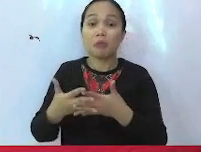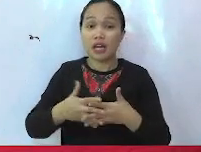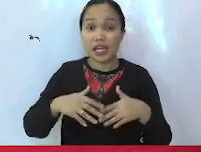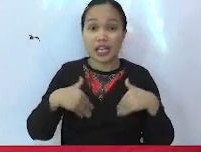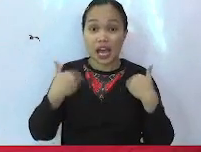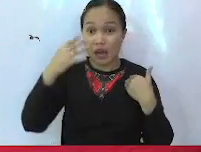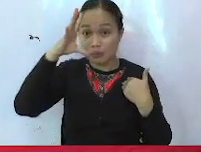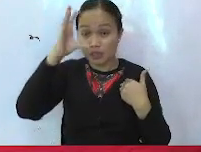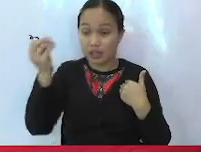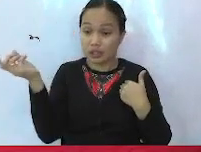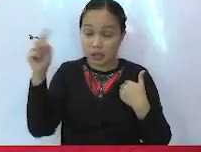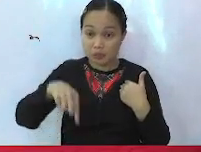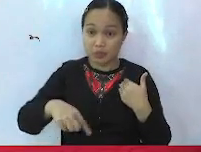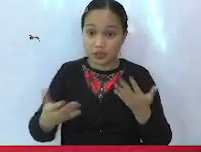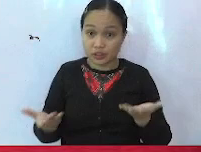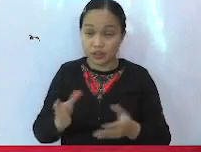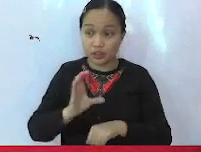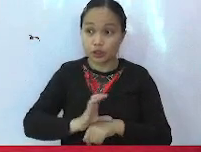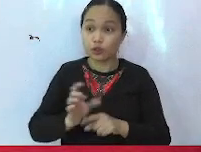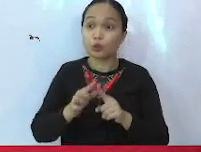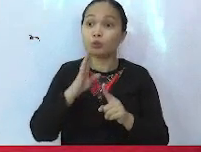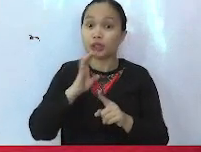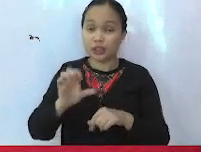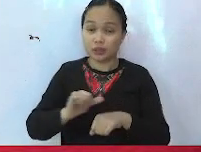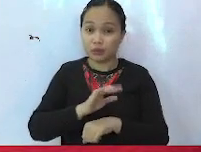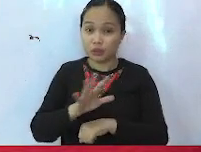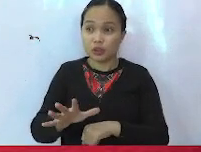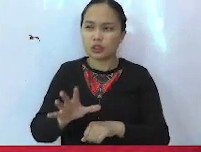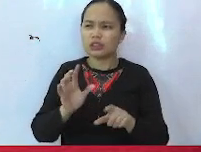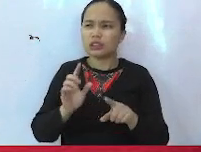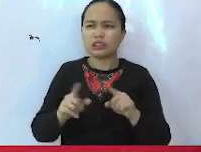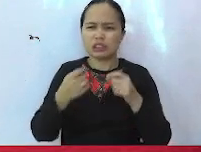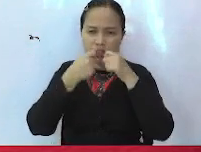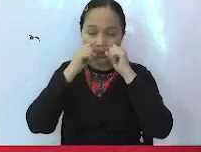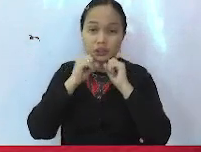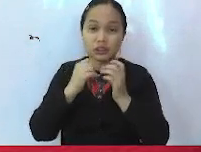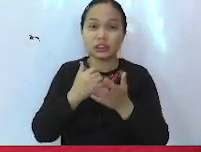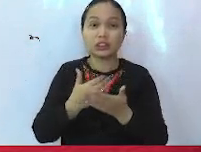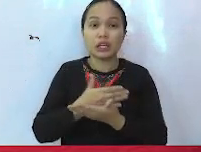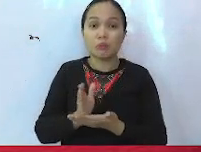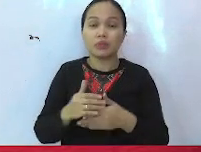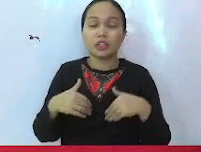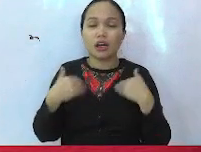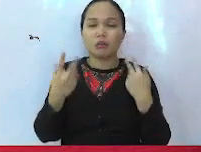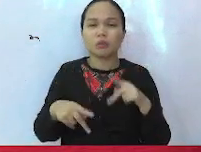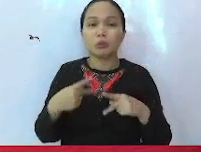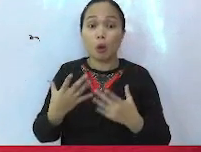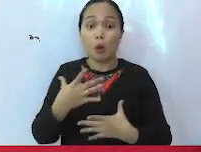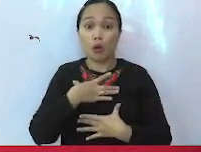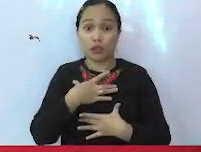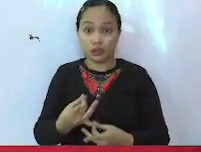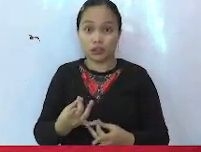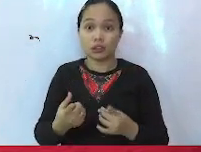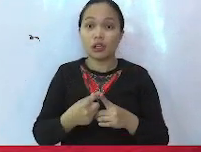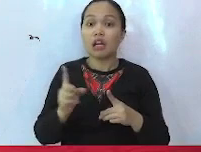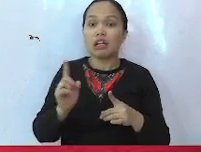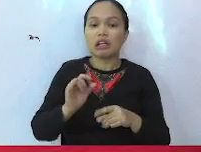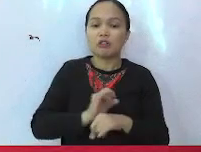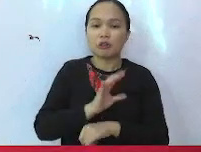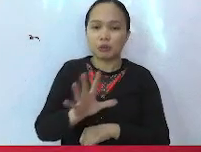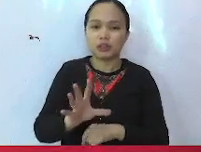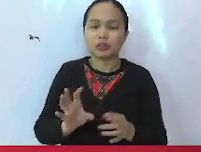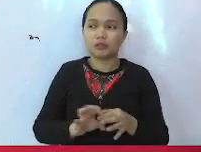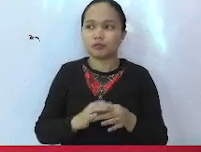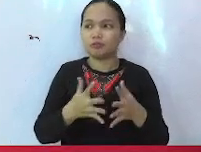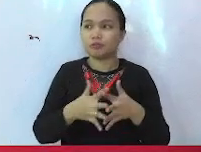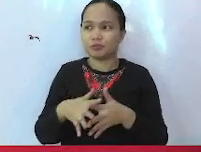came to our church to be influenced. So that's so sad that some young people desires the influence of America.